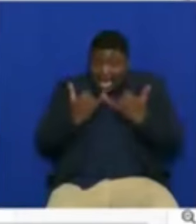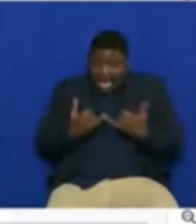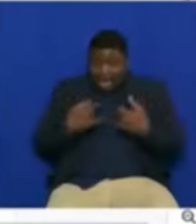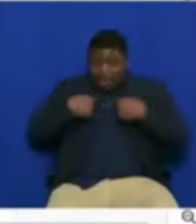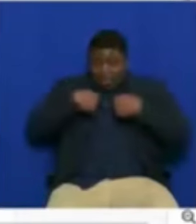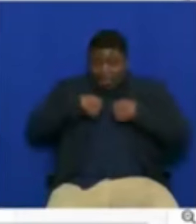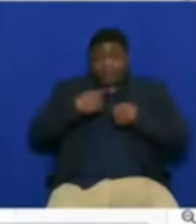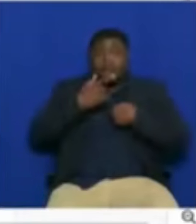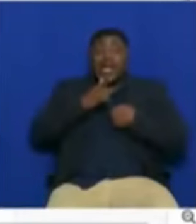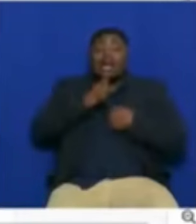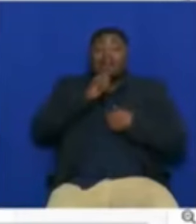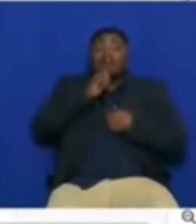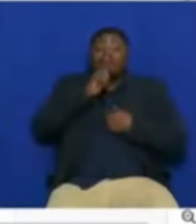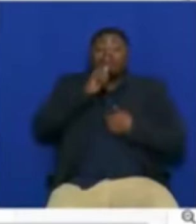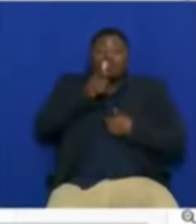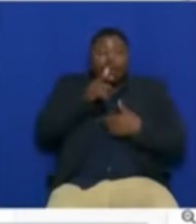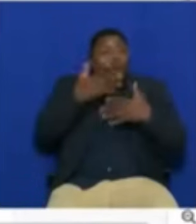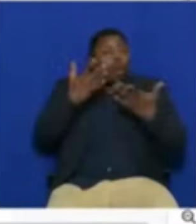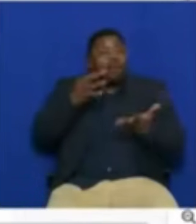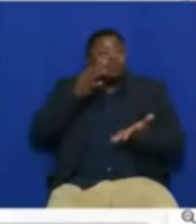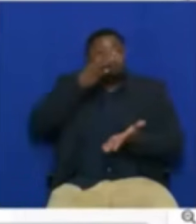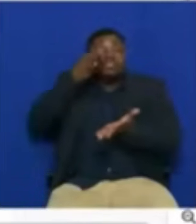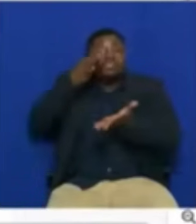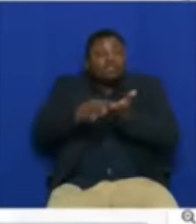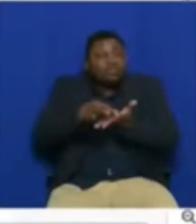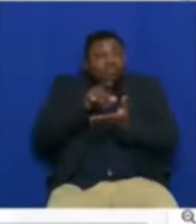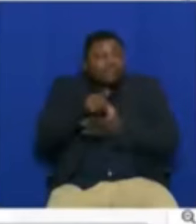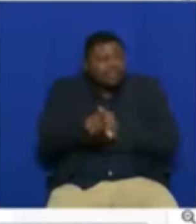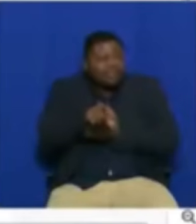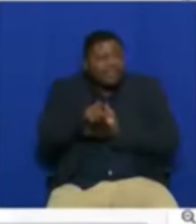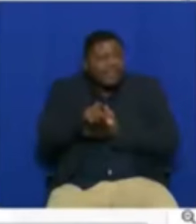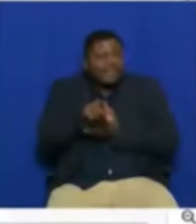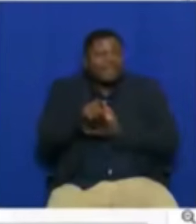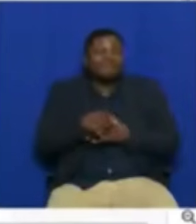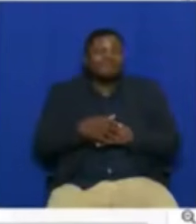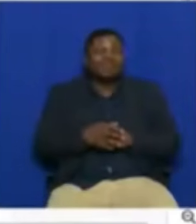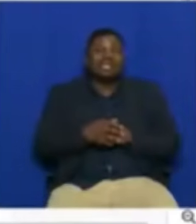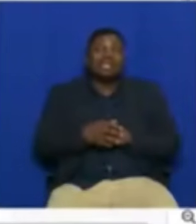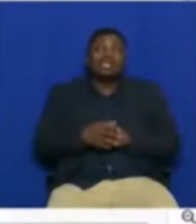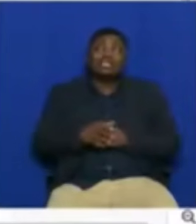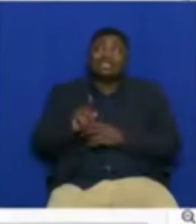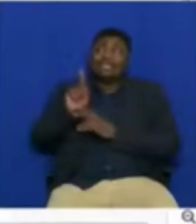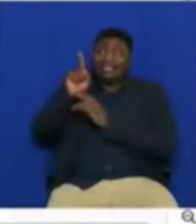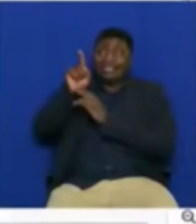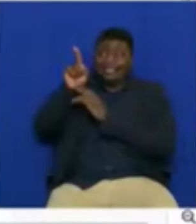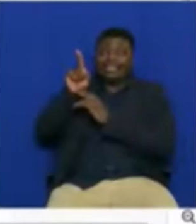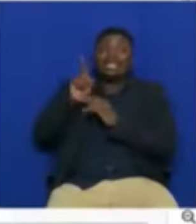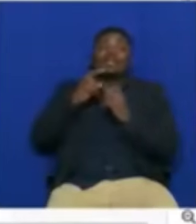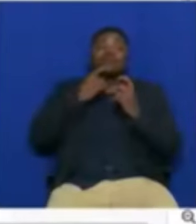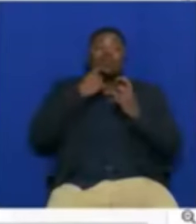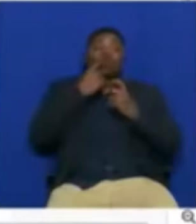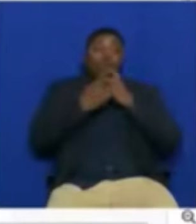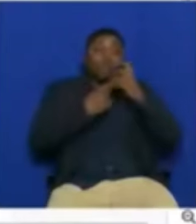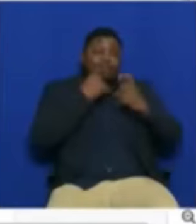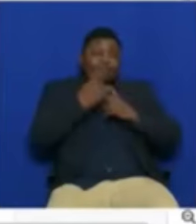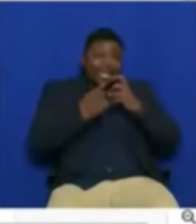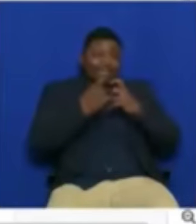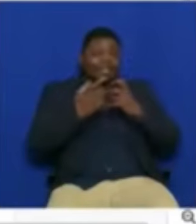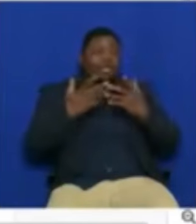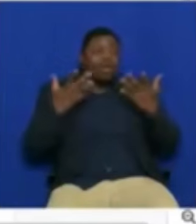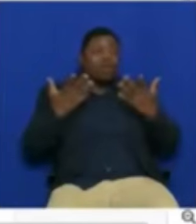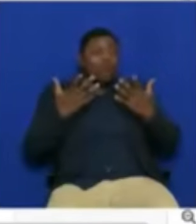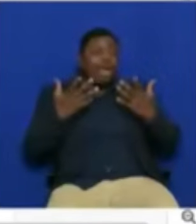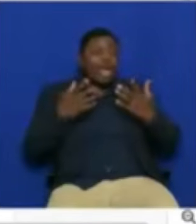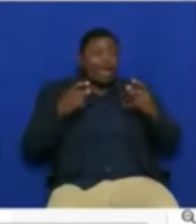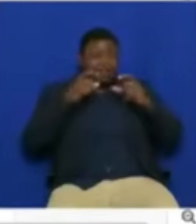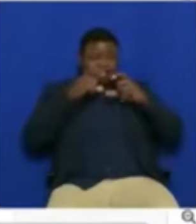that but the complaint that he's commenting about in that block 3 that relates to 404, it's not